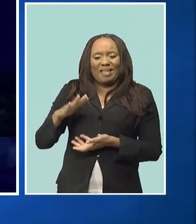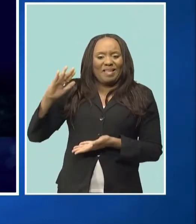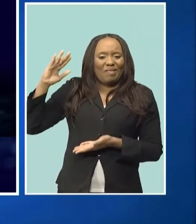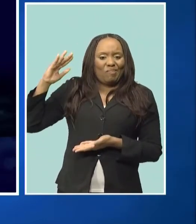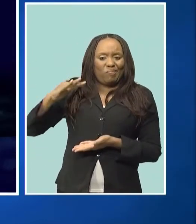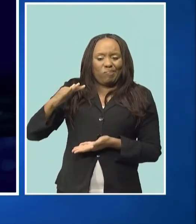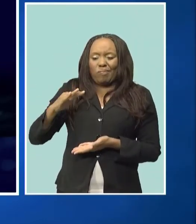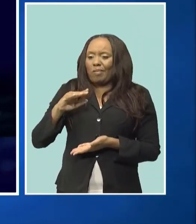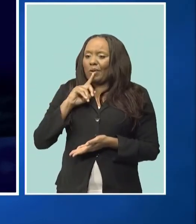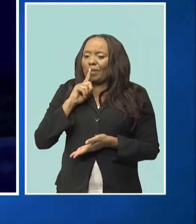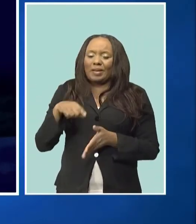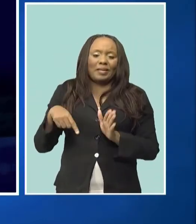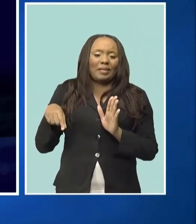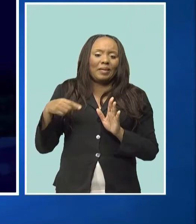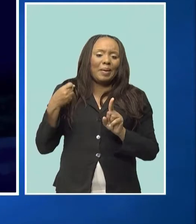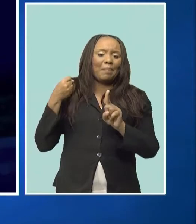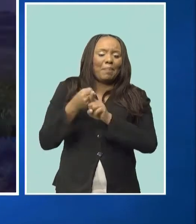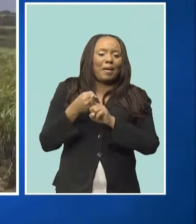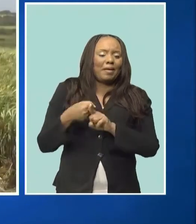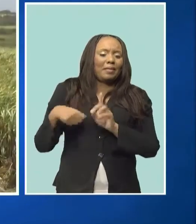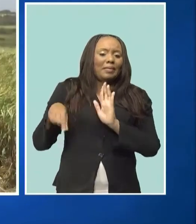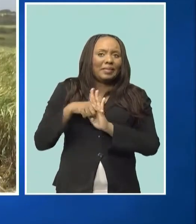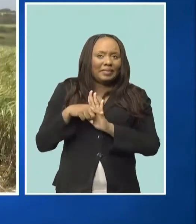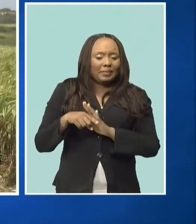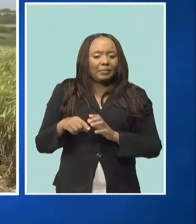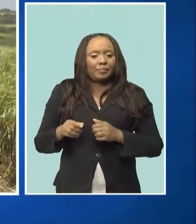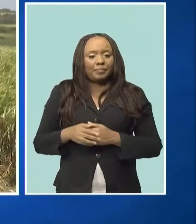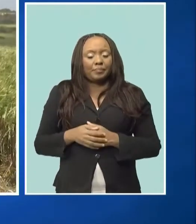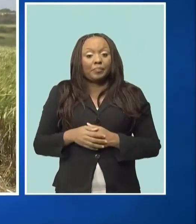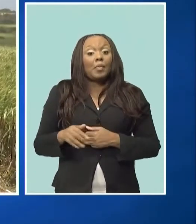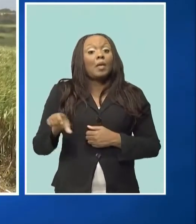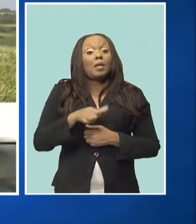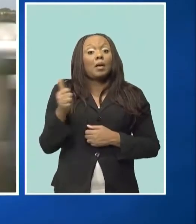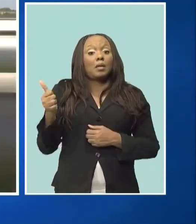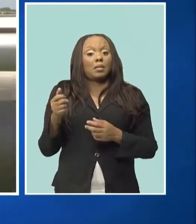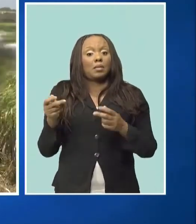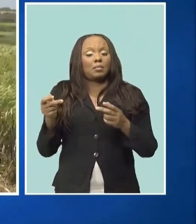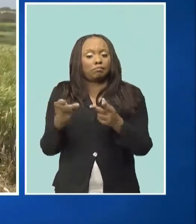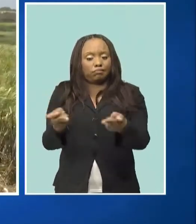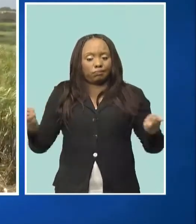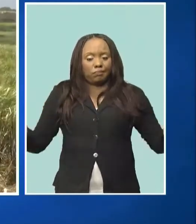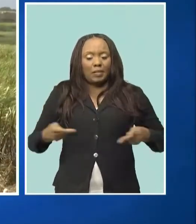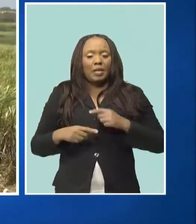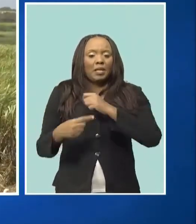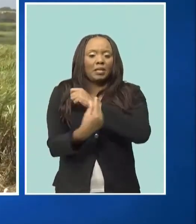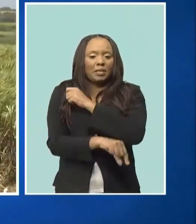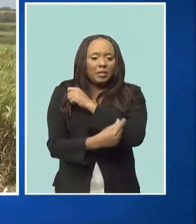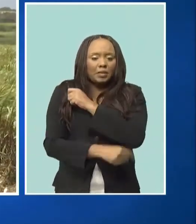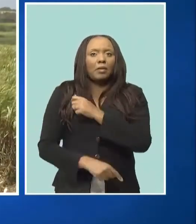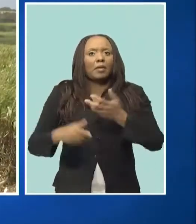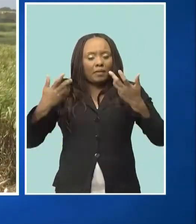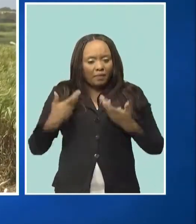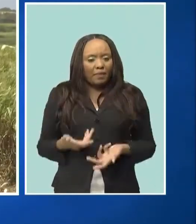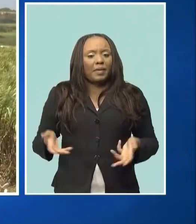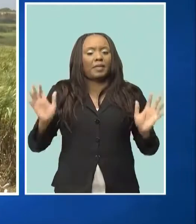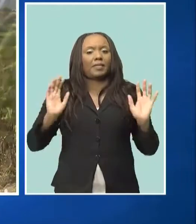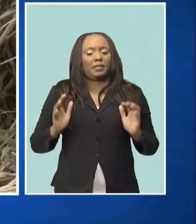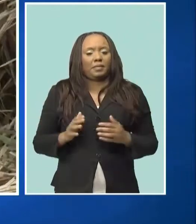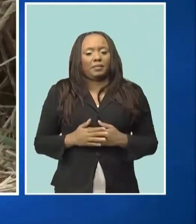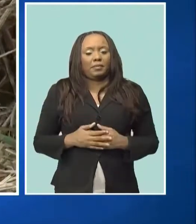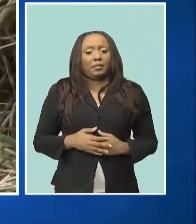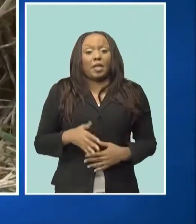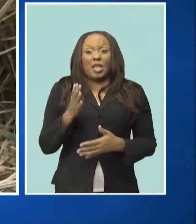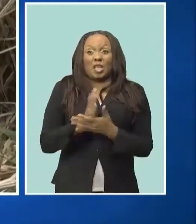negatively impacting the yield. Brighton Plantation St. George has also completed harvesting. while those who spoke